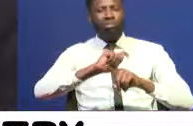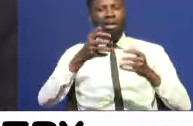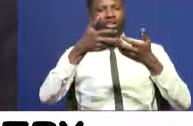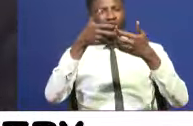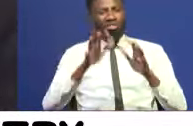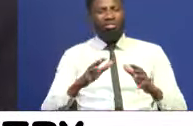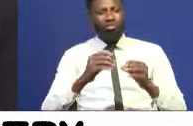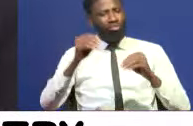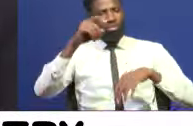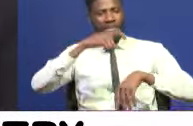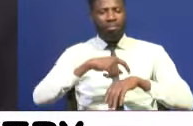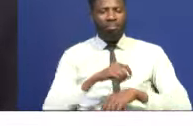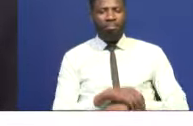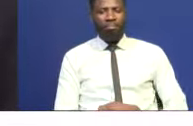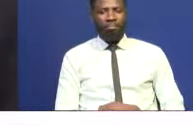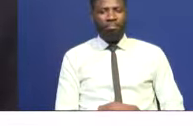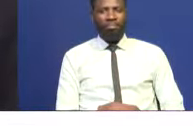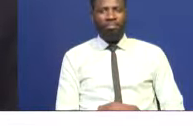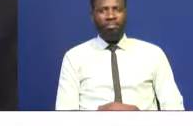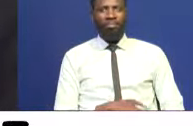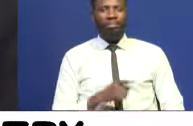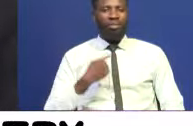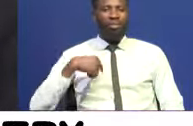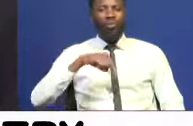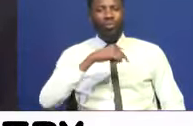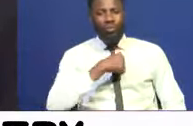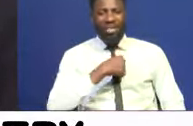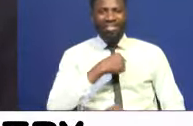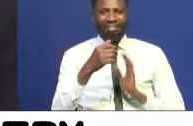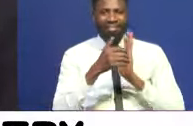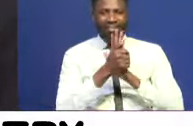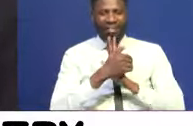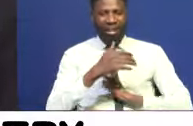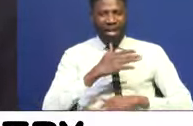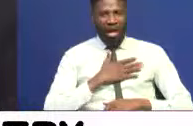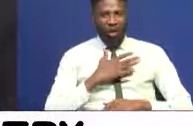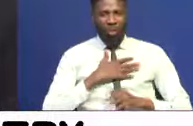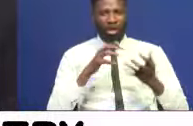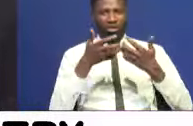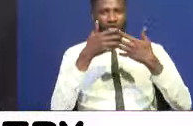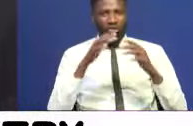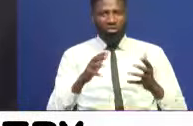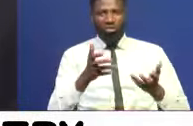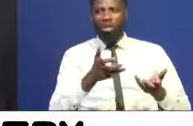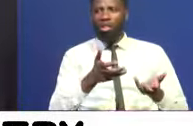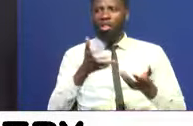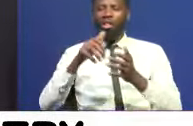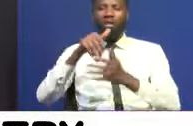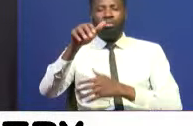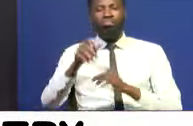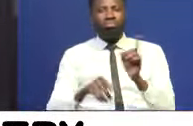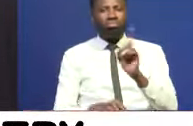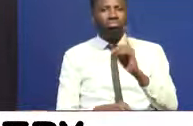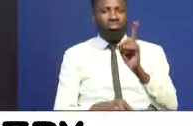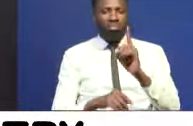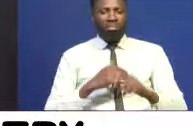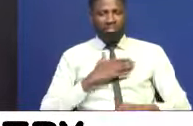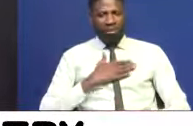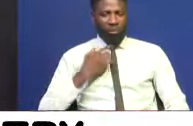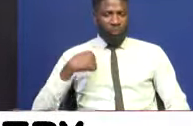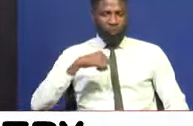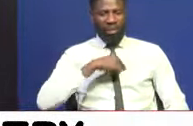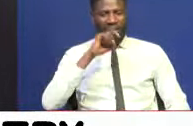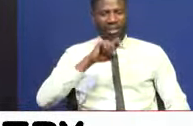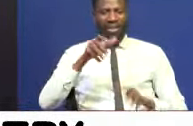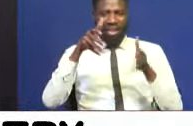engineers. Let's not export our brains. Let's use them here first.